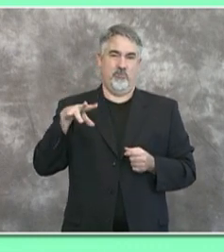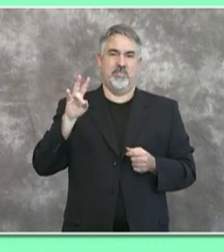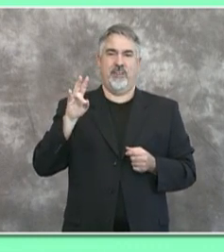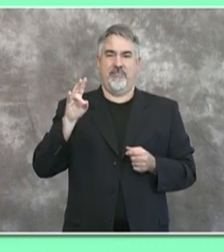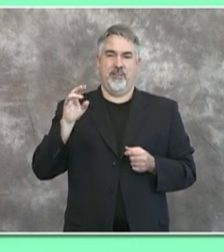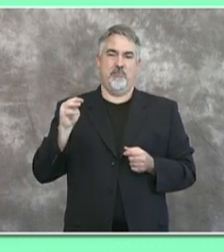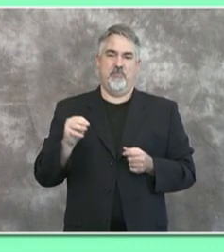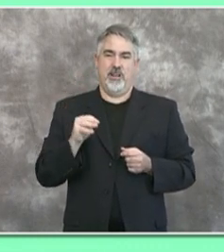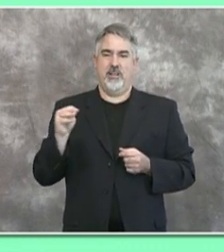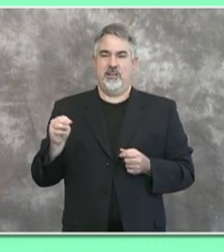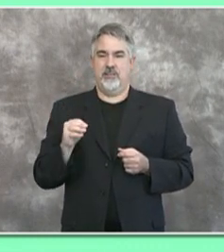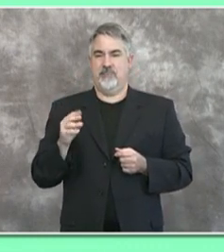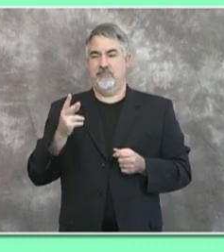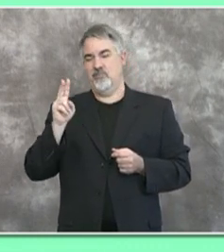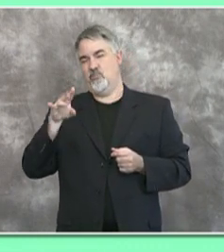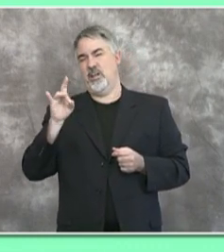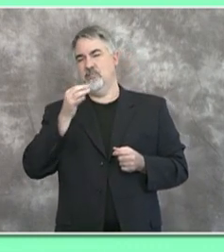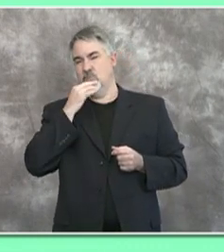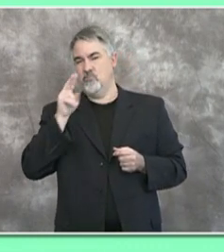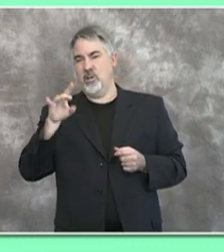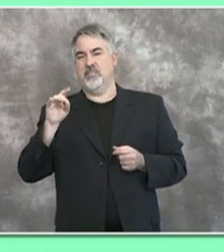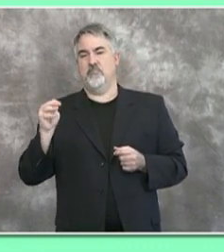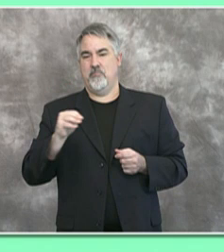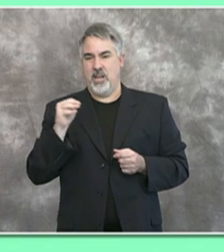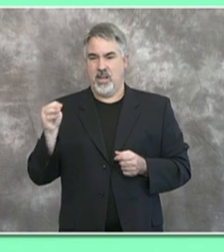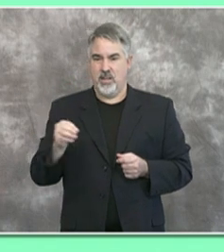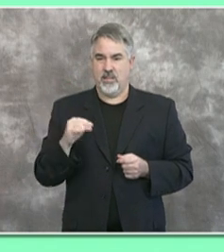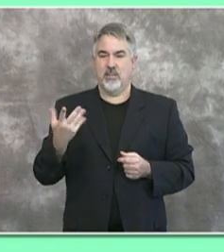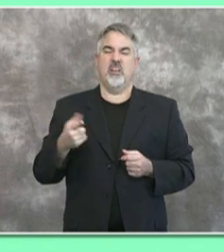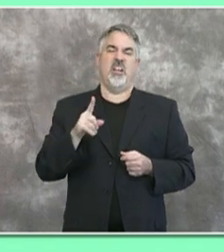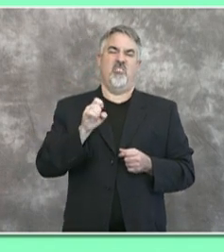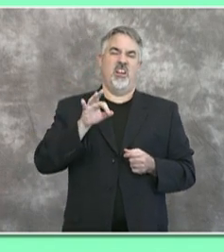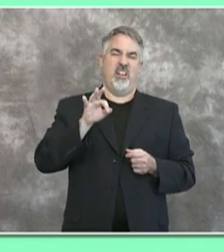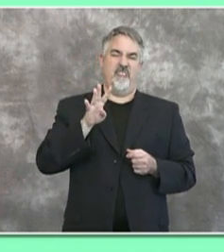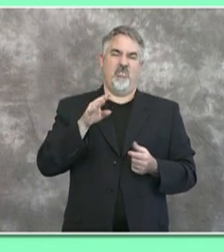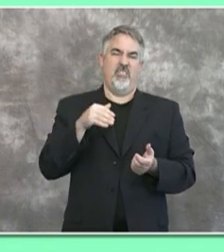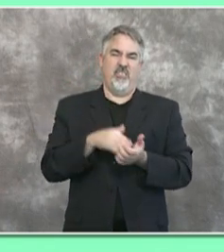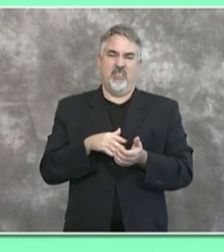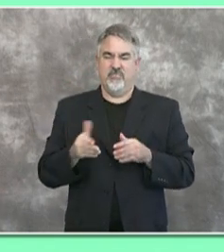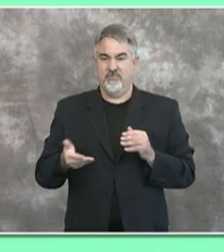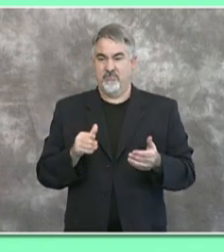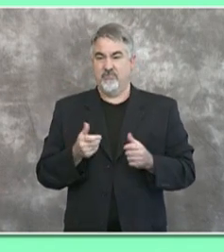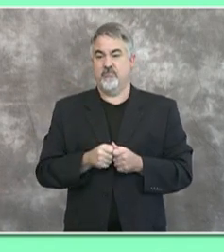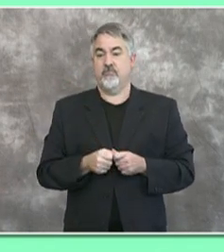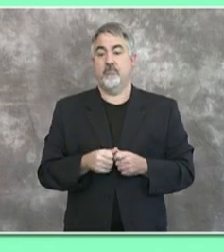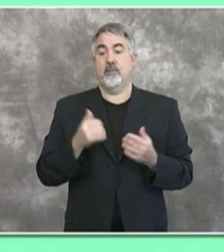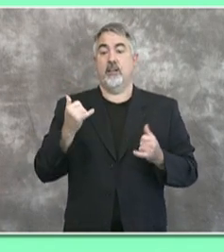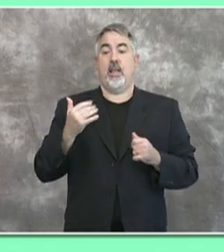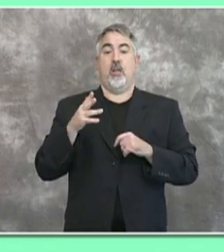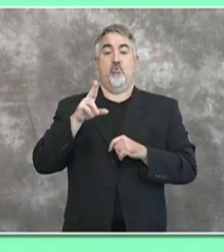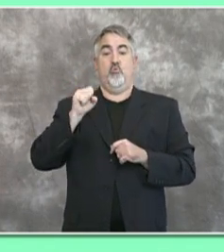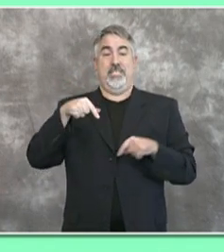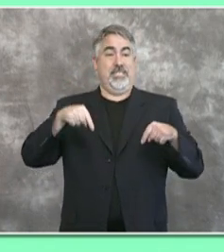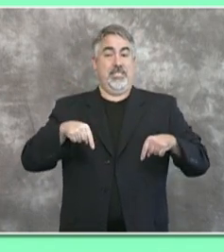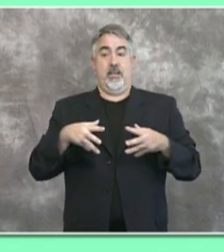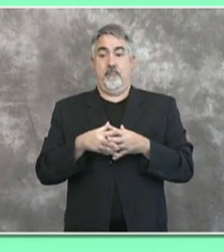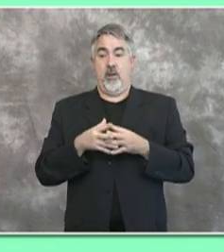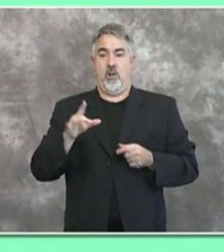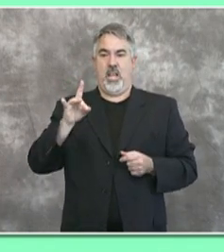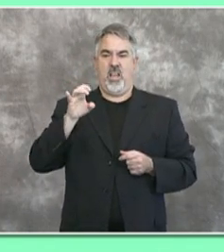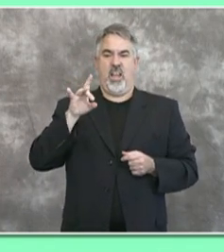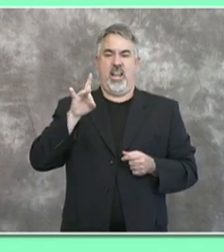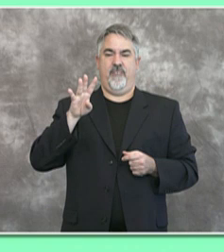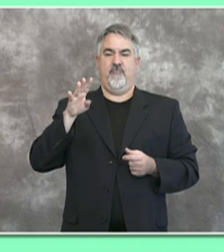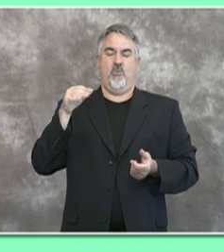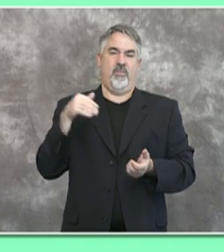2.8 million positive cases, including 194,000 deaths. Nationwide, over 884